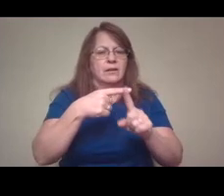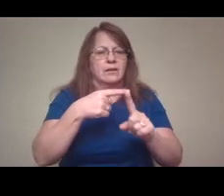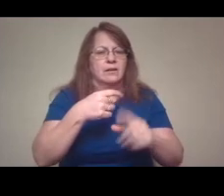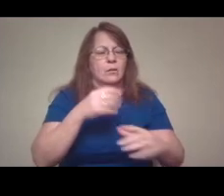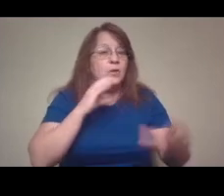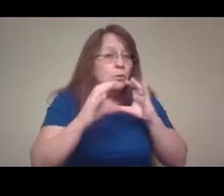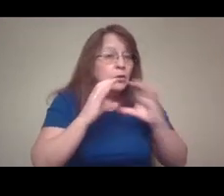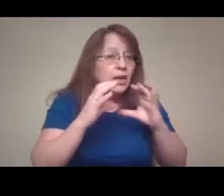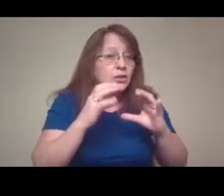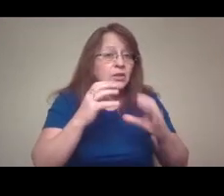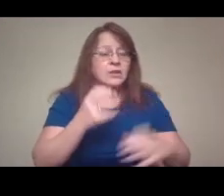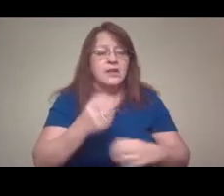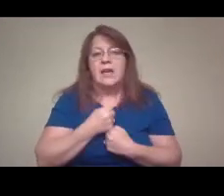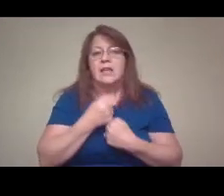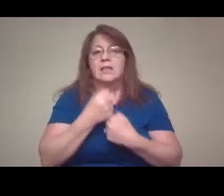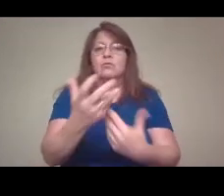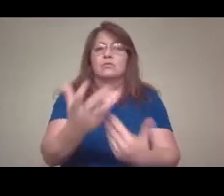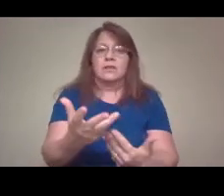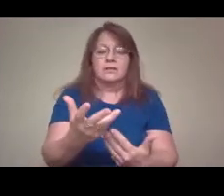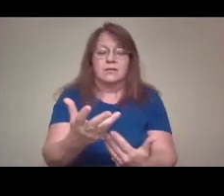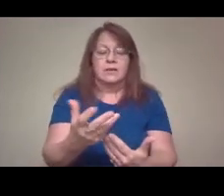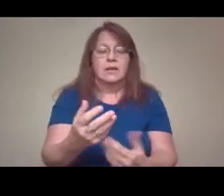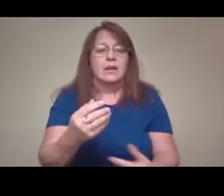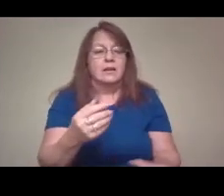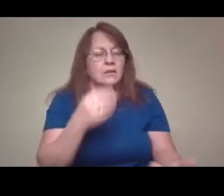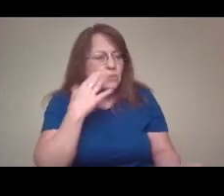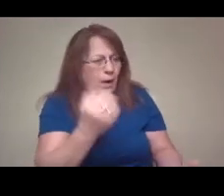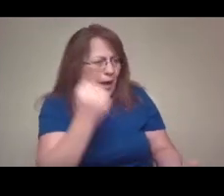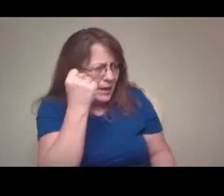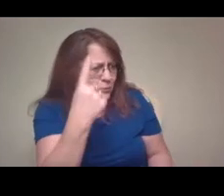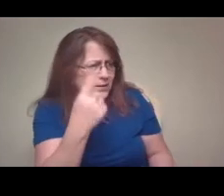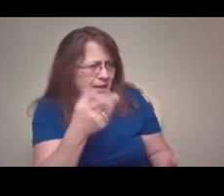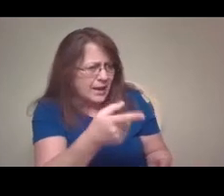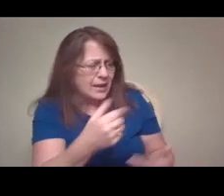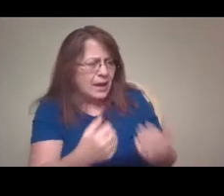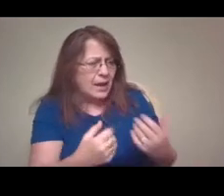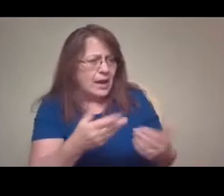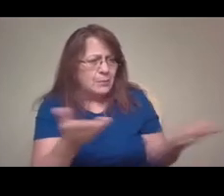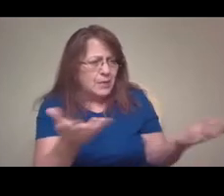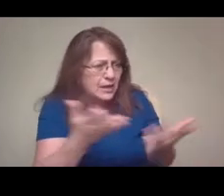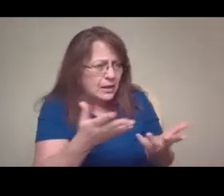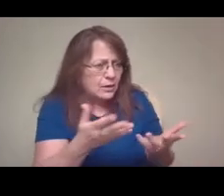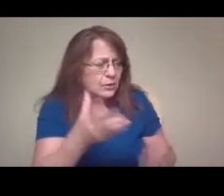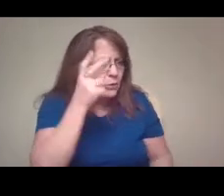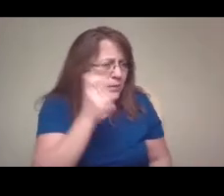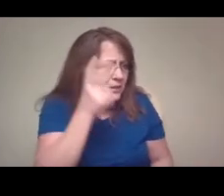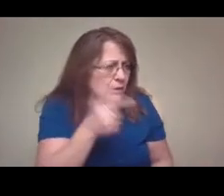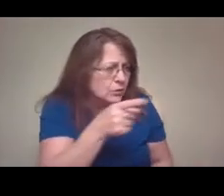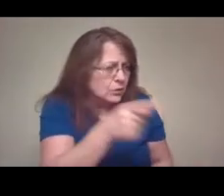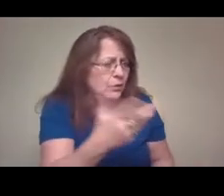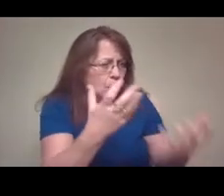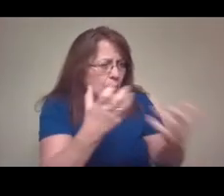meet them where they're at and to help them know that we understand them, that we're there to validate them, and we want to help keep them